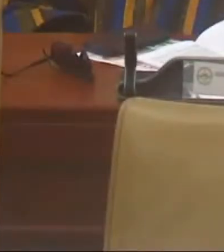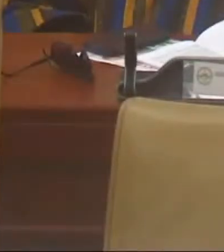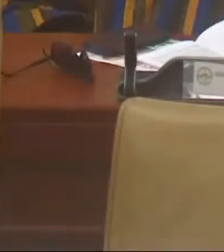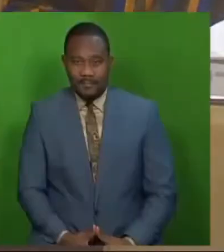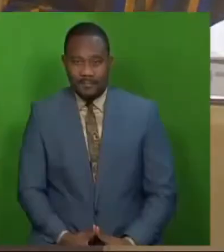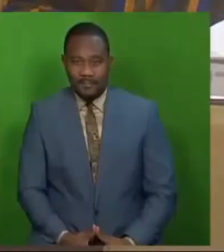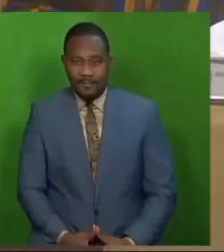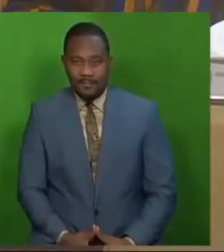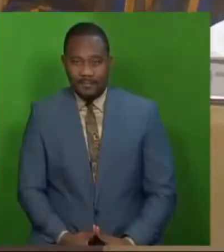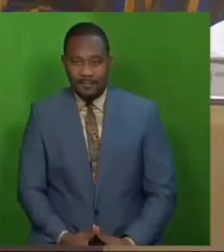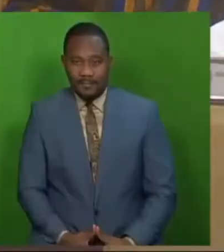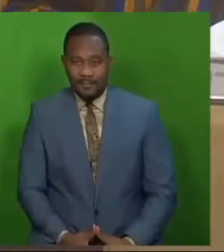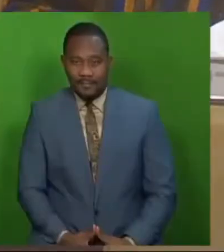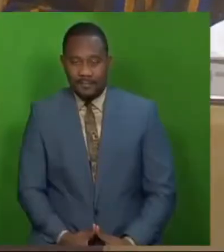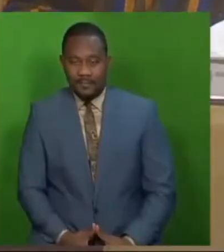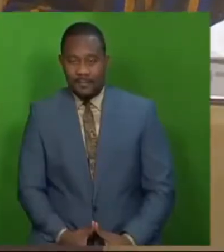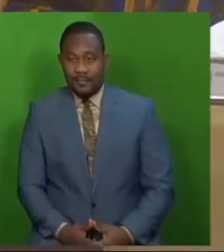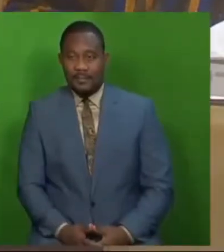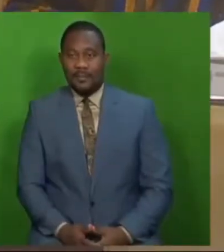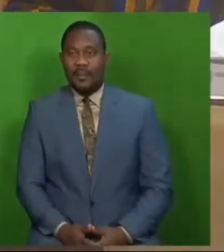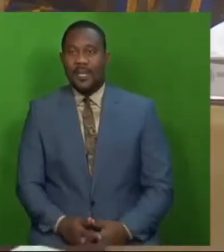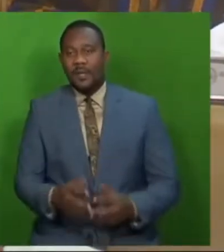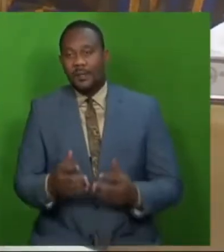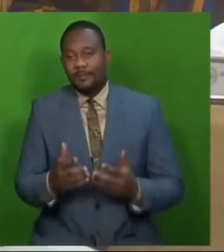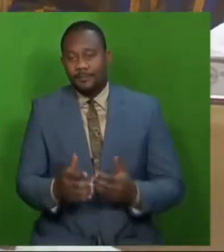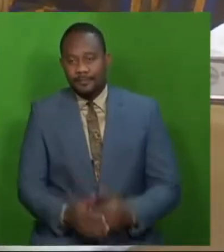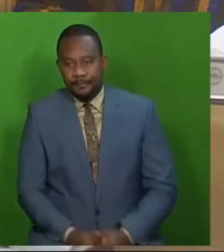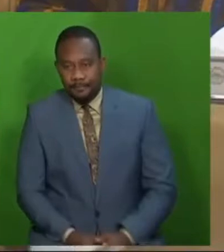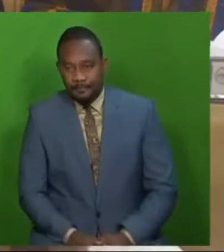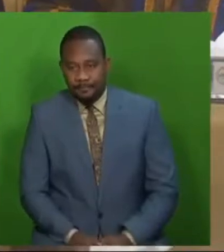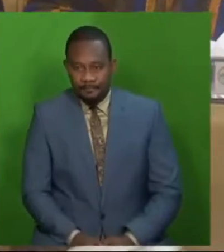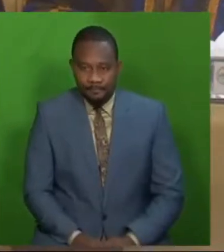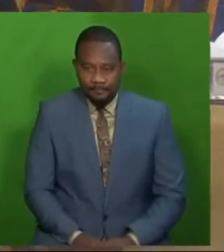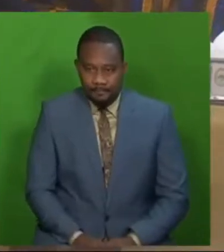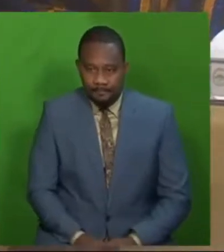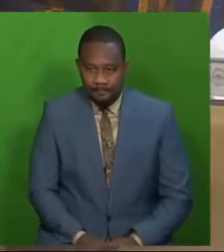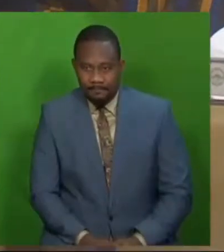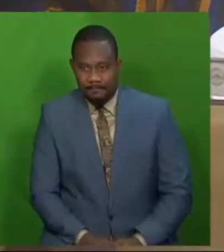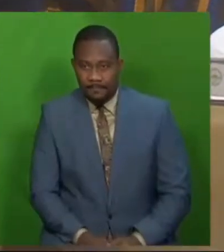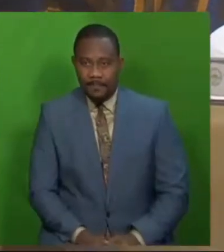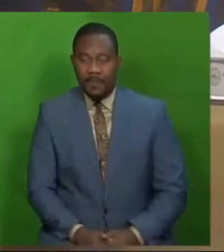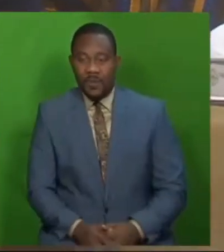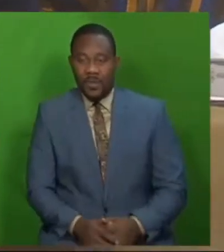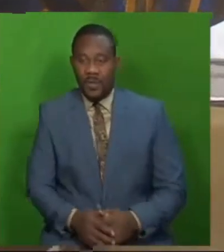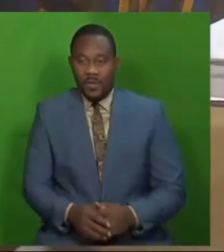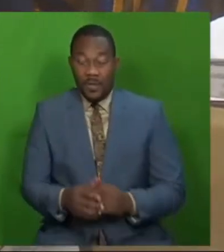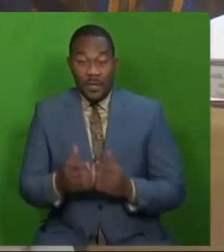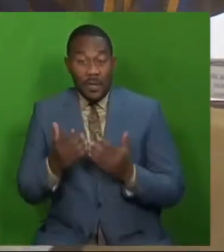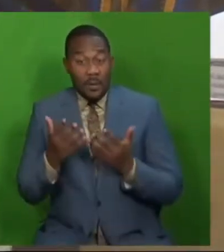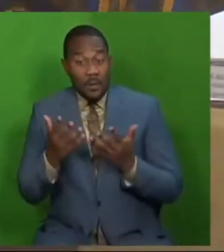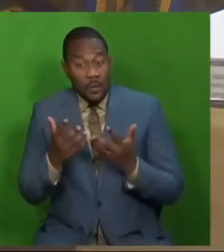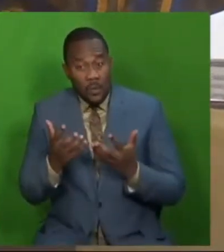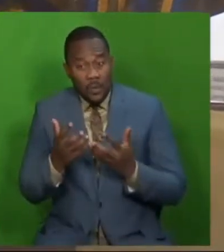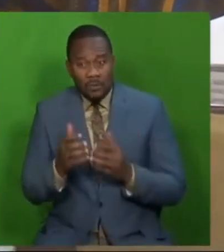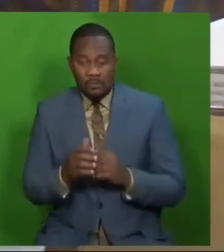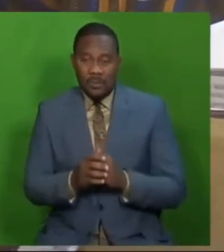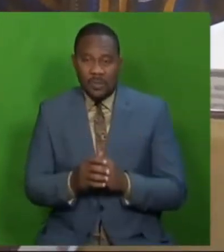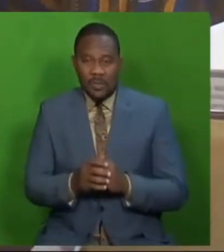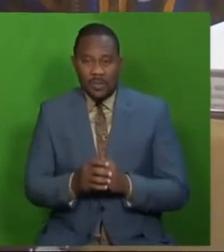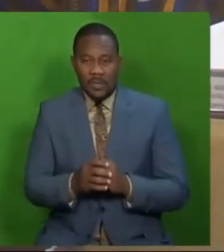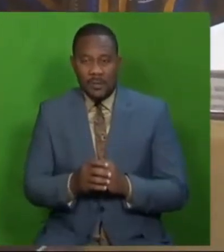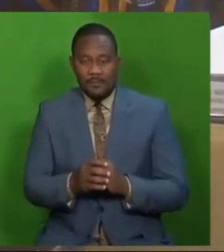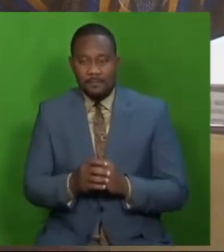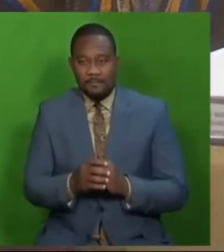myself with the message of the State of the Nation address delivered by His